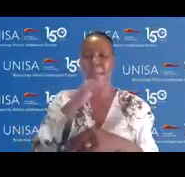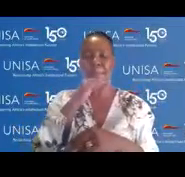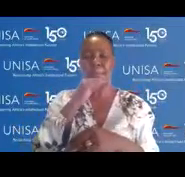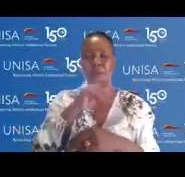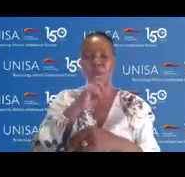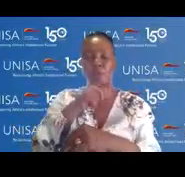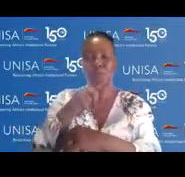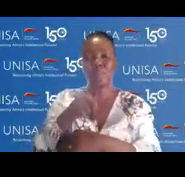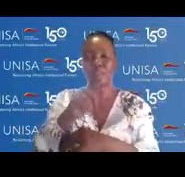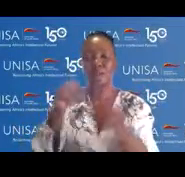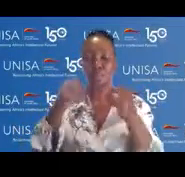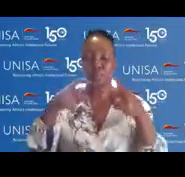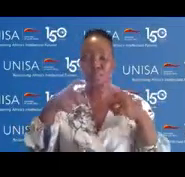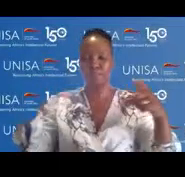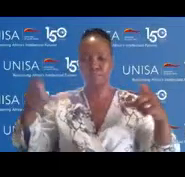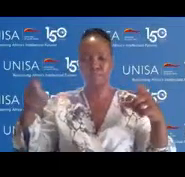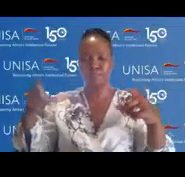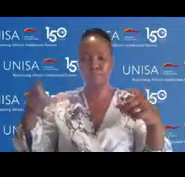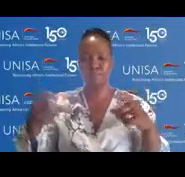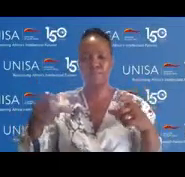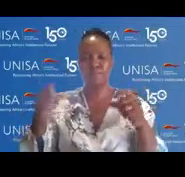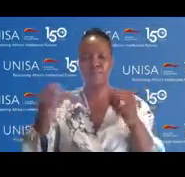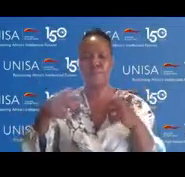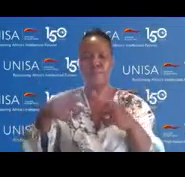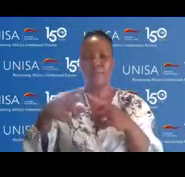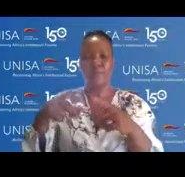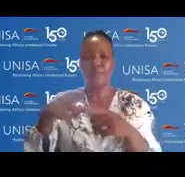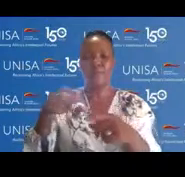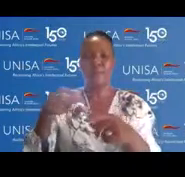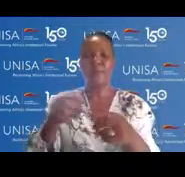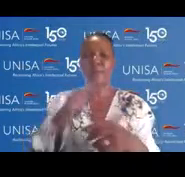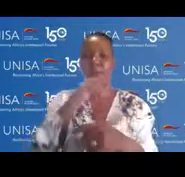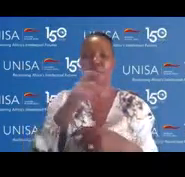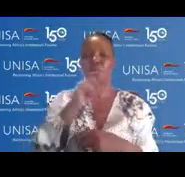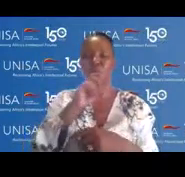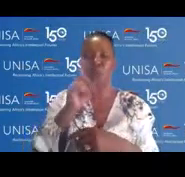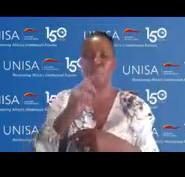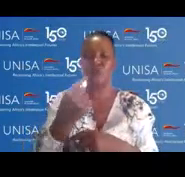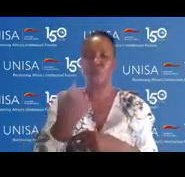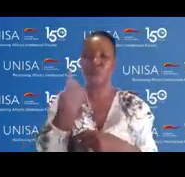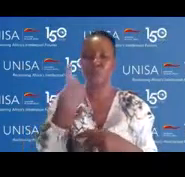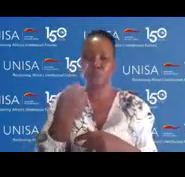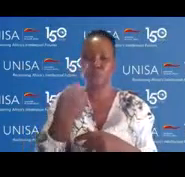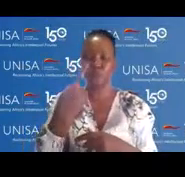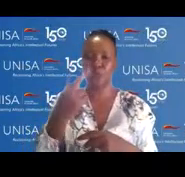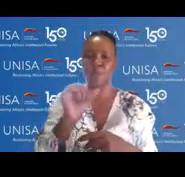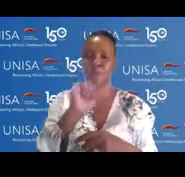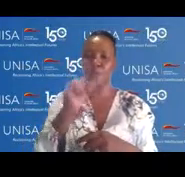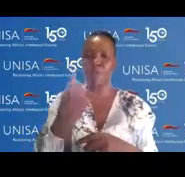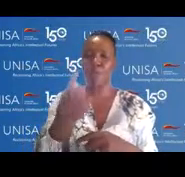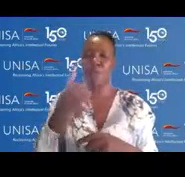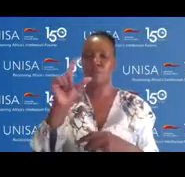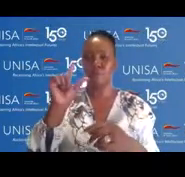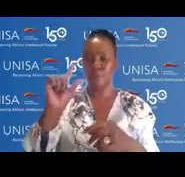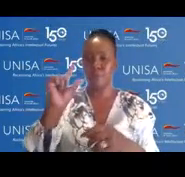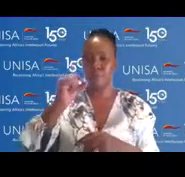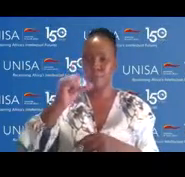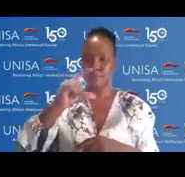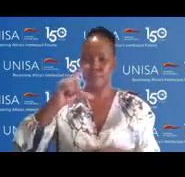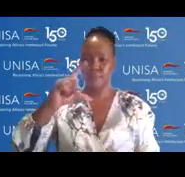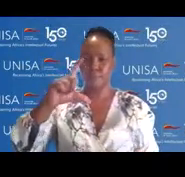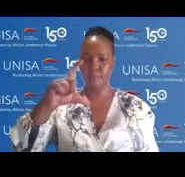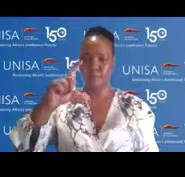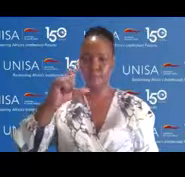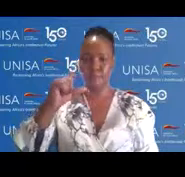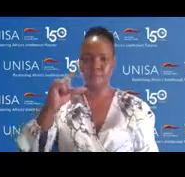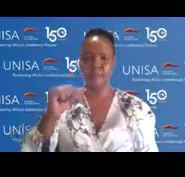your index finger and your thumb, and you can simply just move closer or further away from them to get